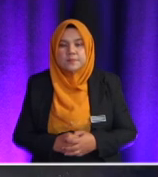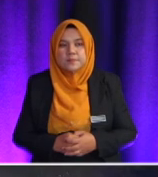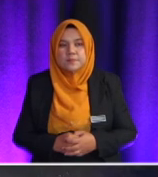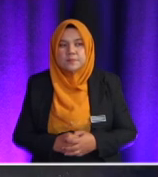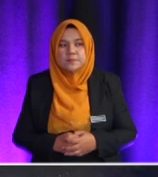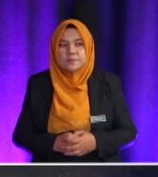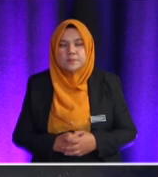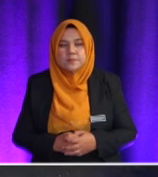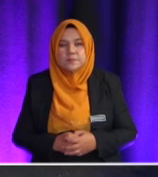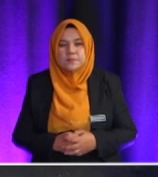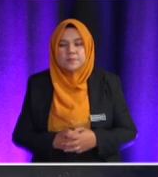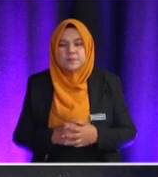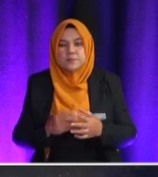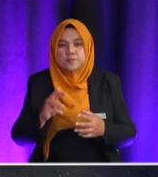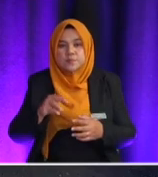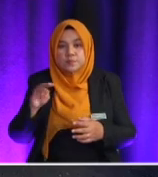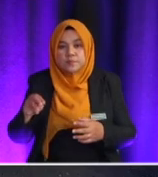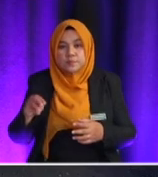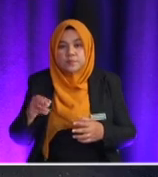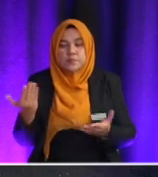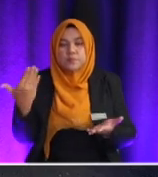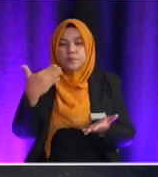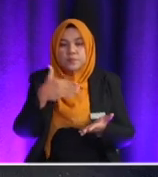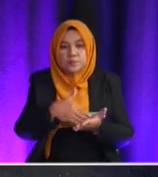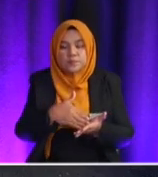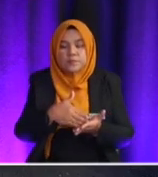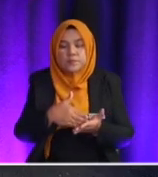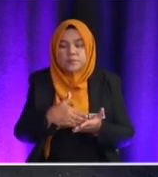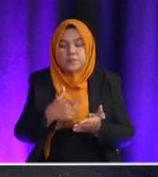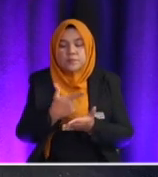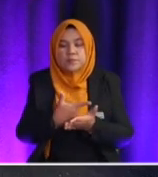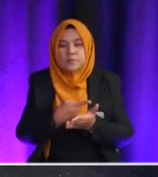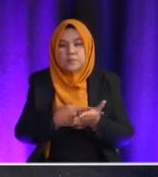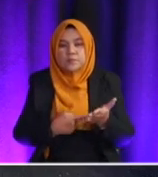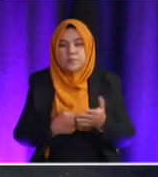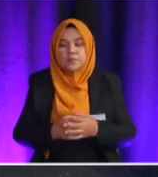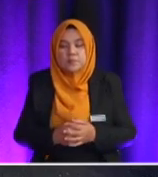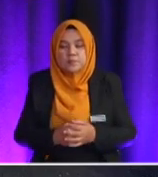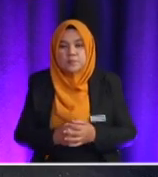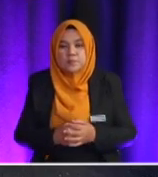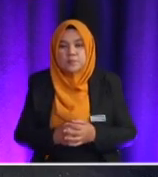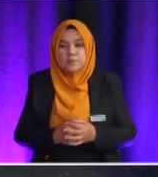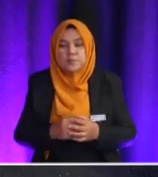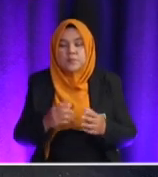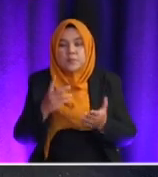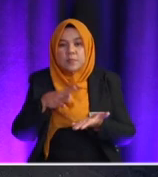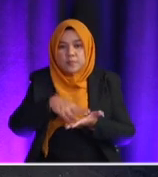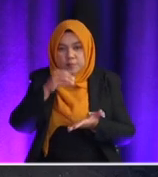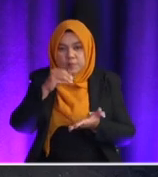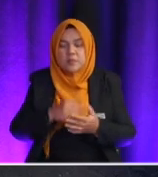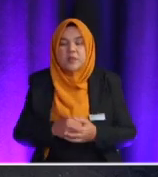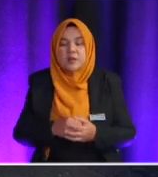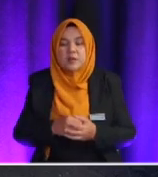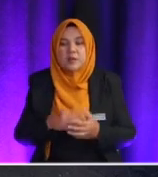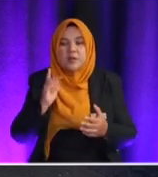Ah, teacher, I noticed the pupils are repeating every time the word comes out. Yes. Is that a lesson that we have to do every time in class?